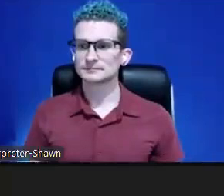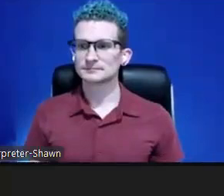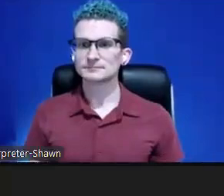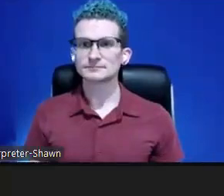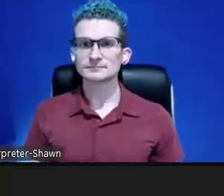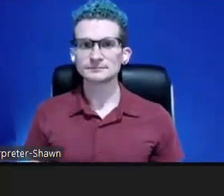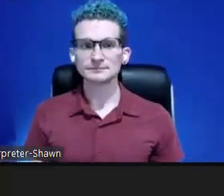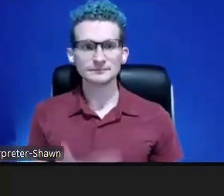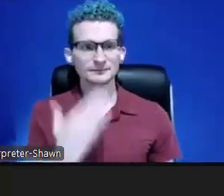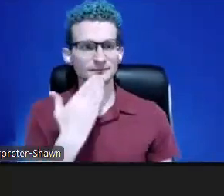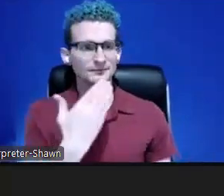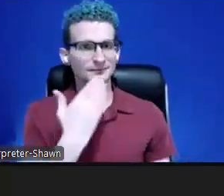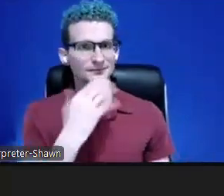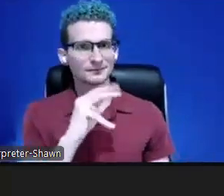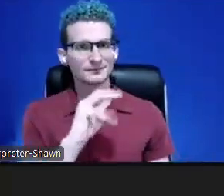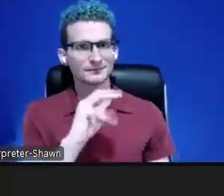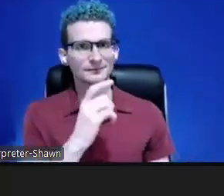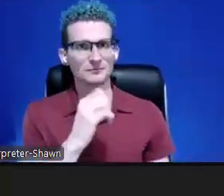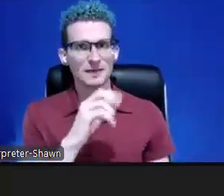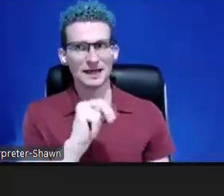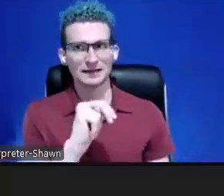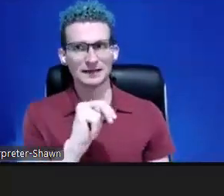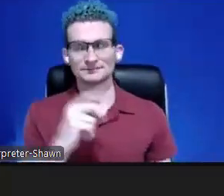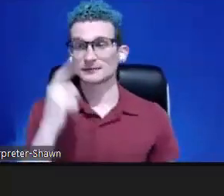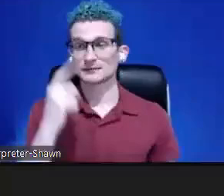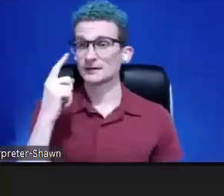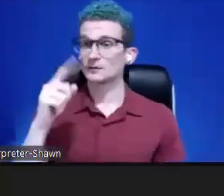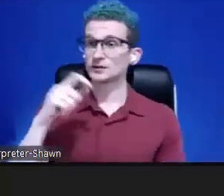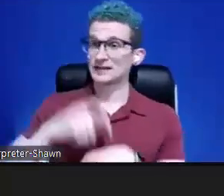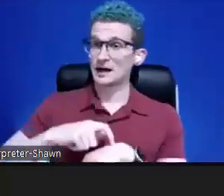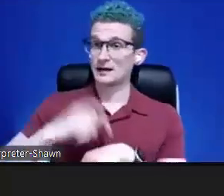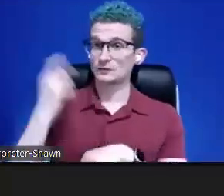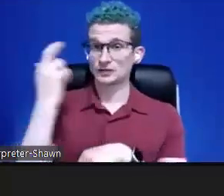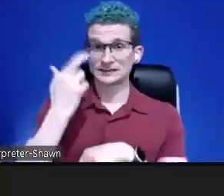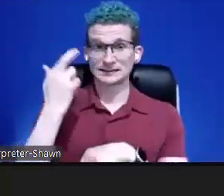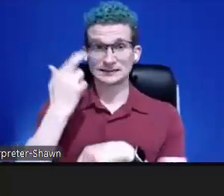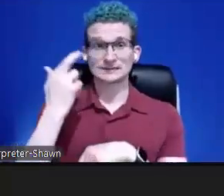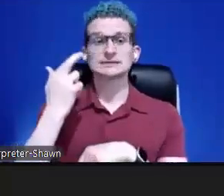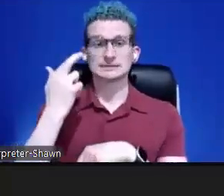In the interest of time on the agenda,